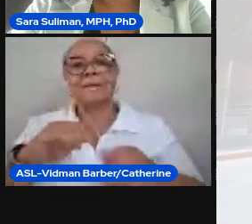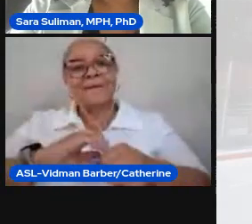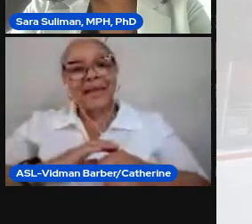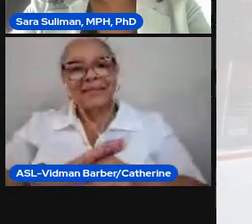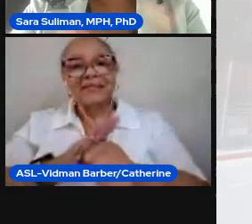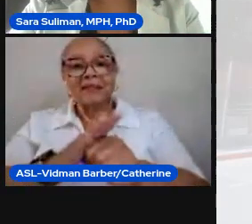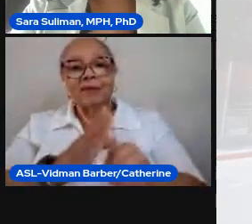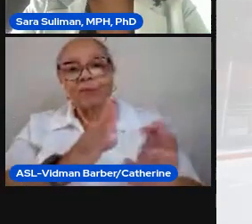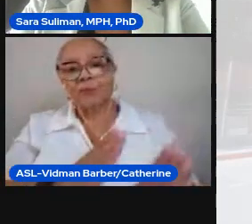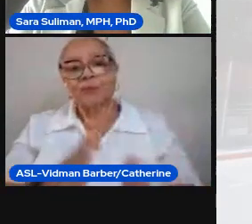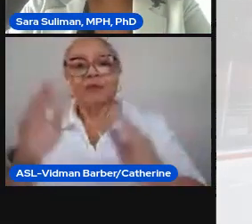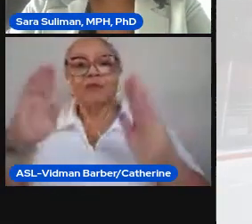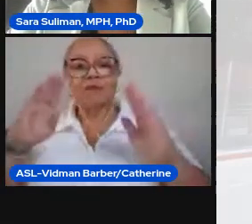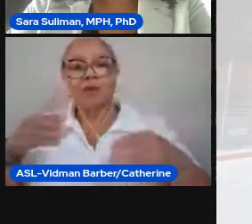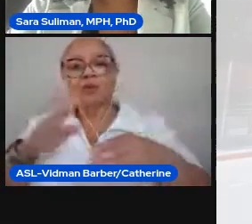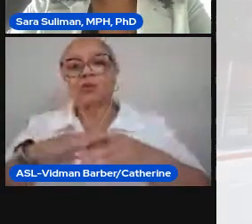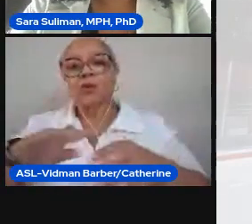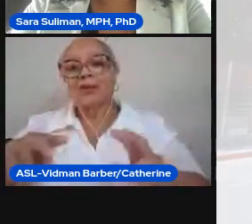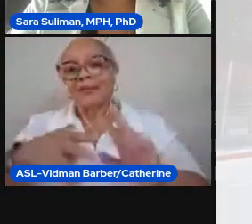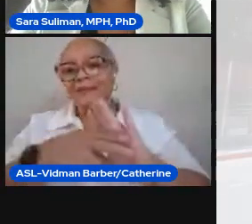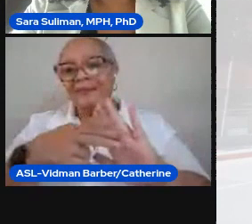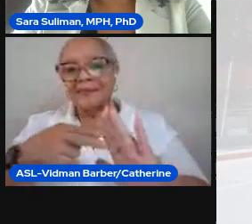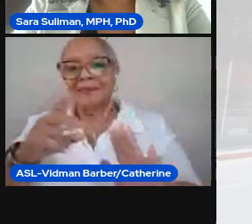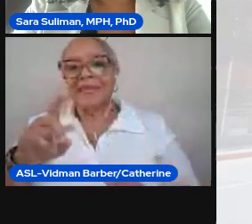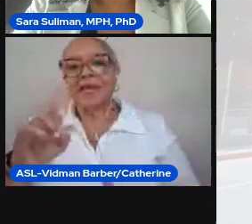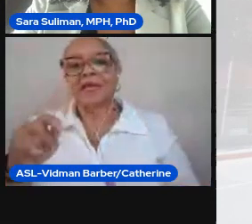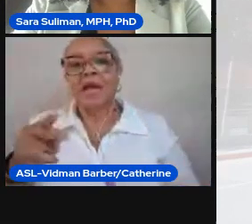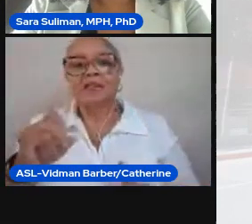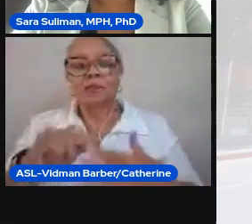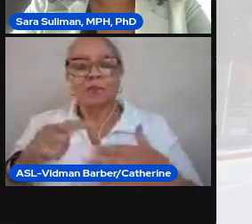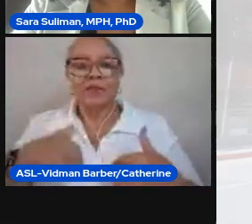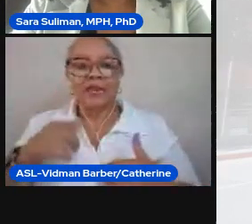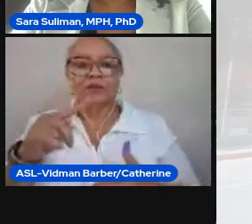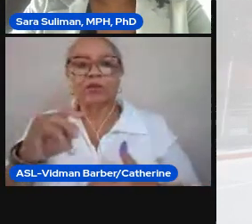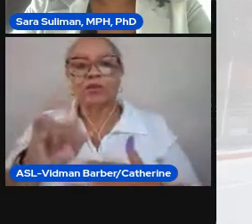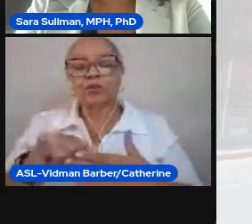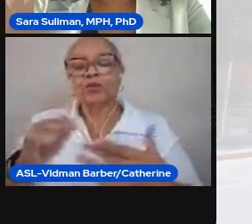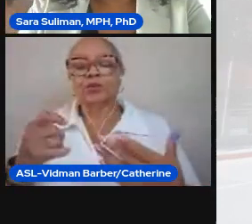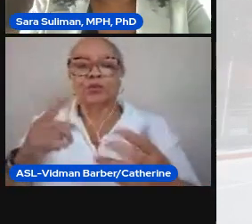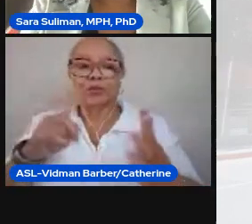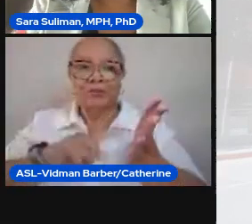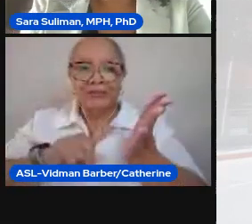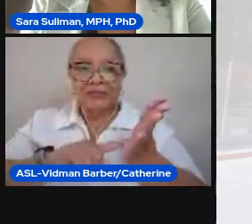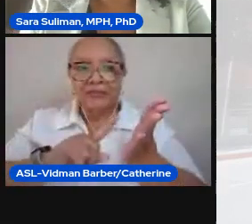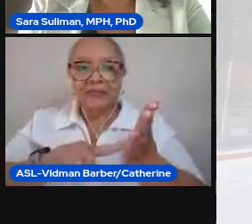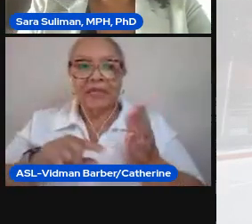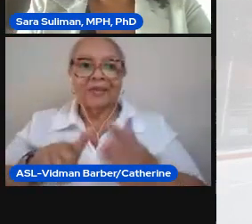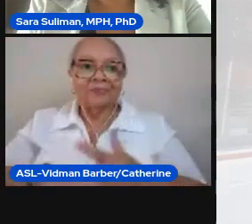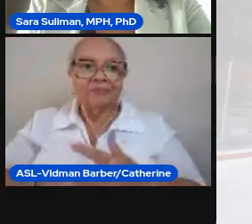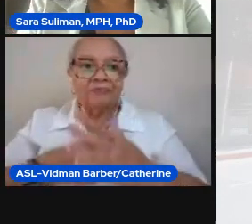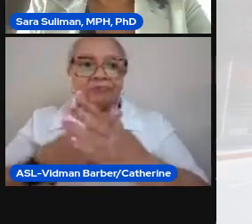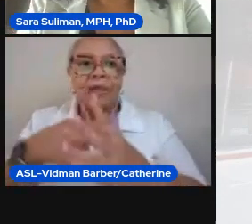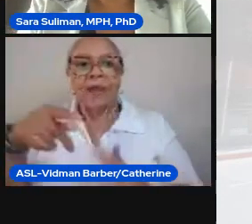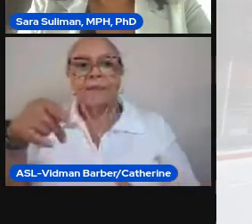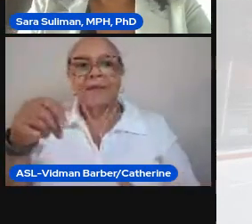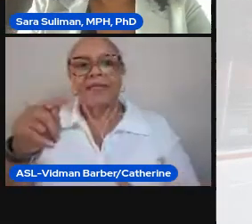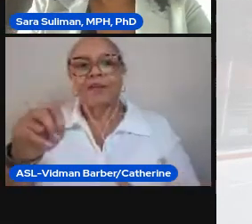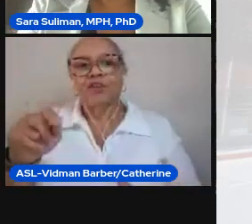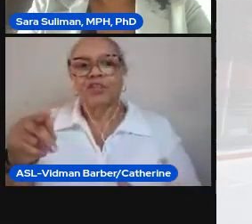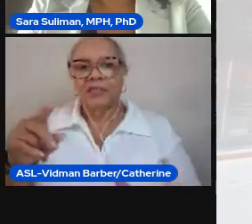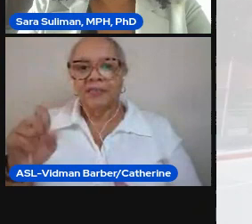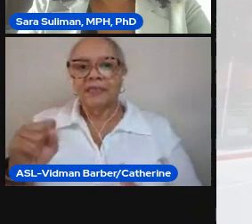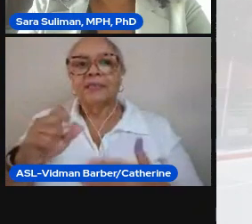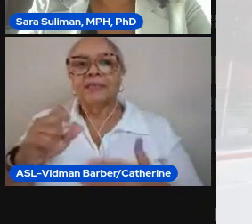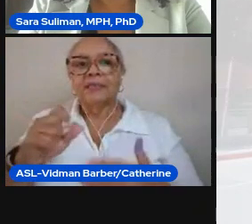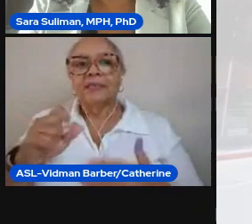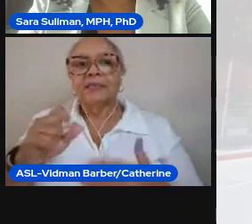on diagnostics, especially that we want to have the tools to detect emerging pathogens. But there are lots of considerations in having